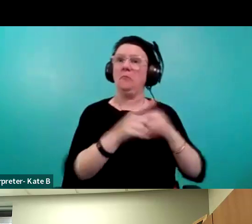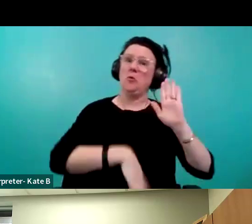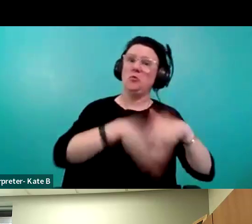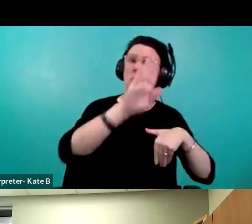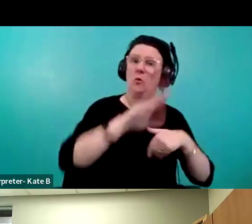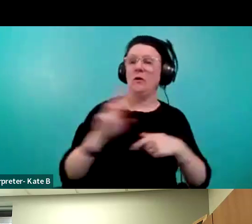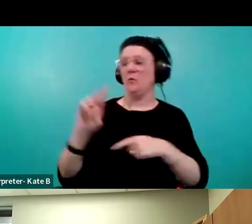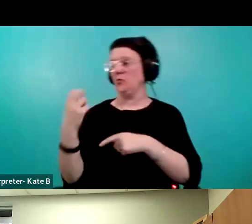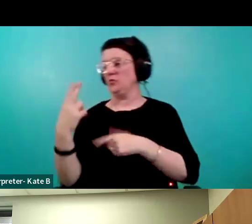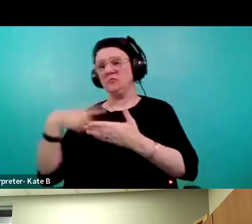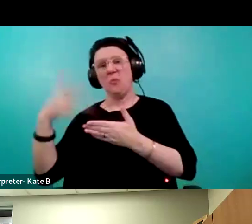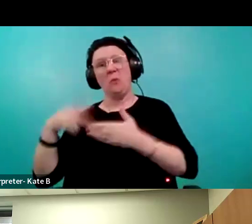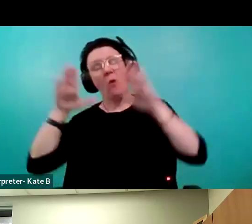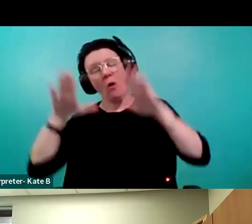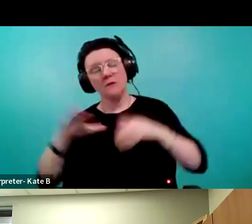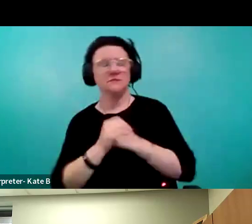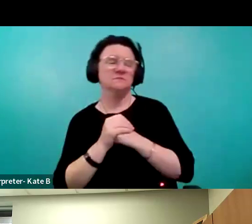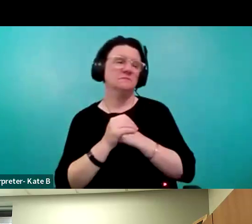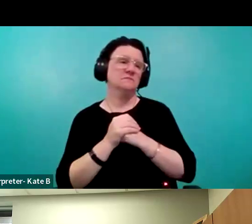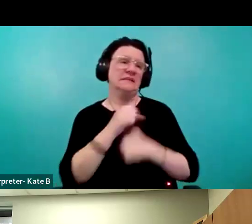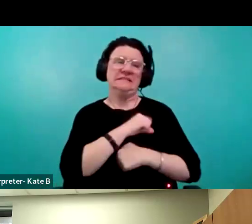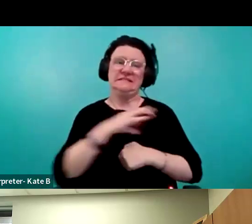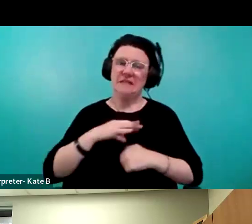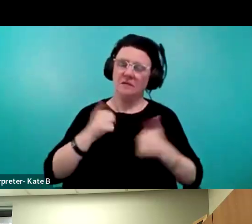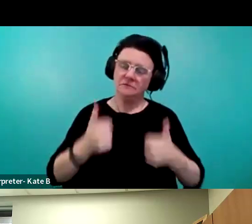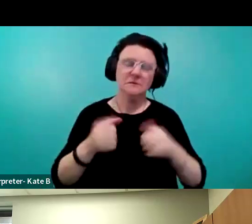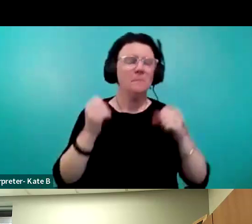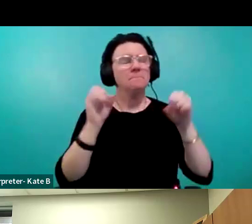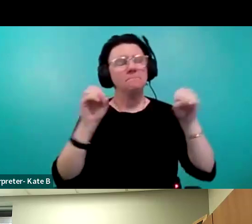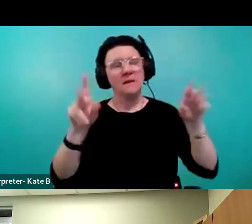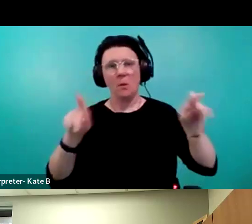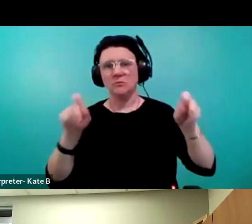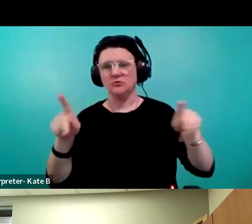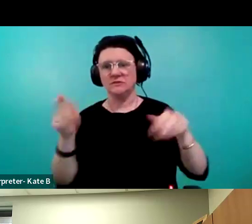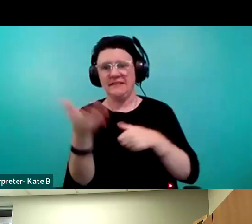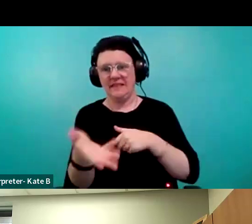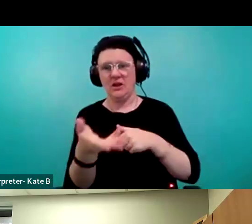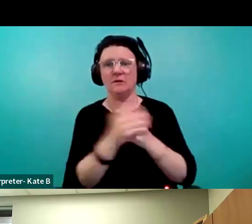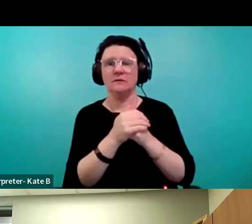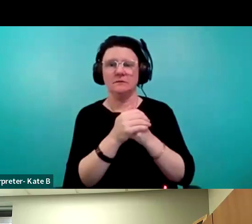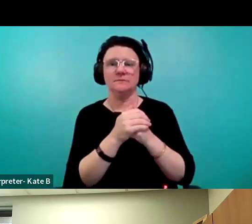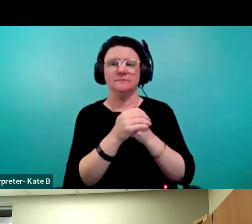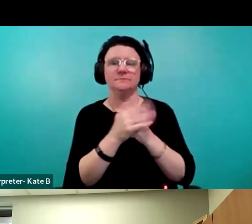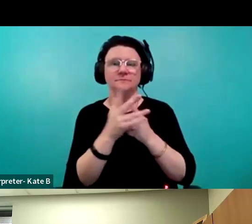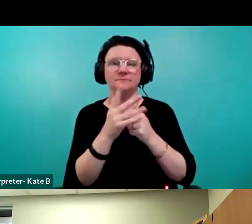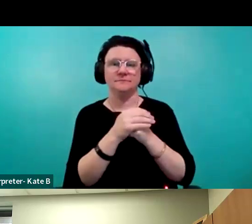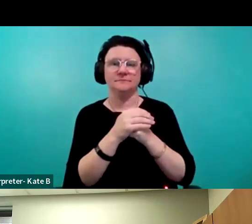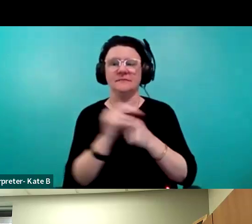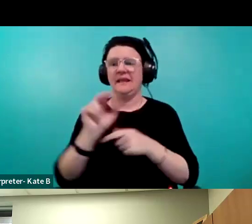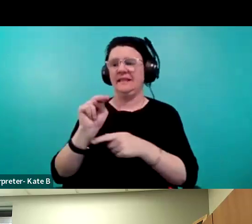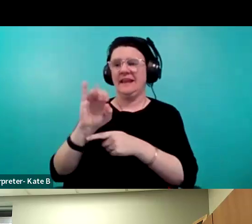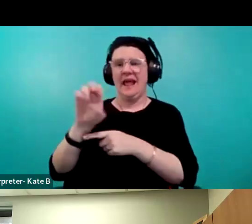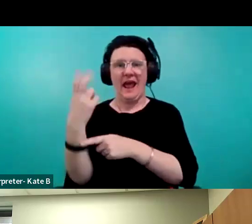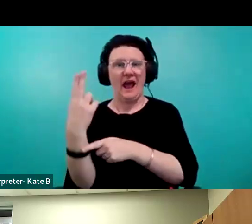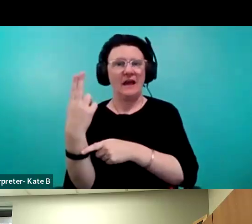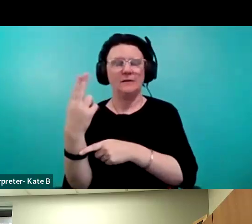REACH program's awesome. They have a huge staff. They have so many opportunities there as well. And the NIAC program